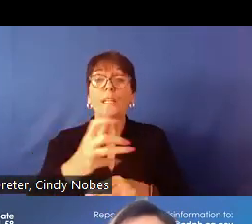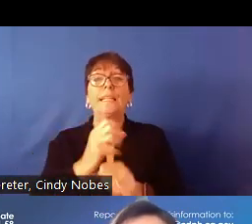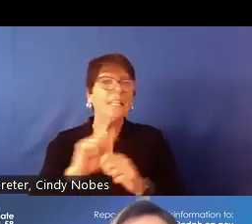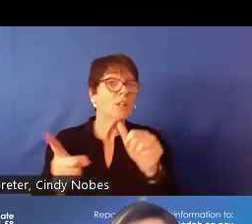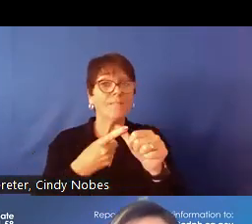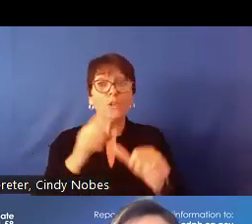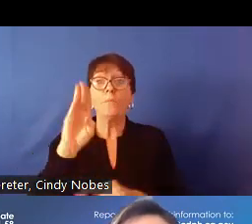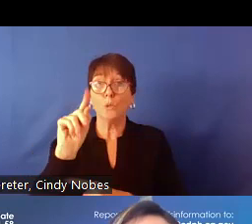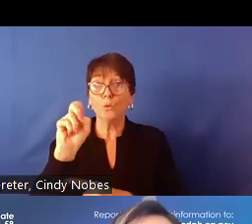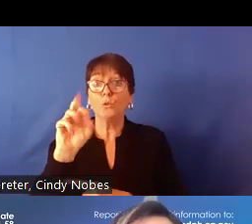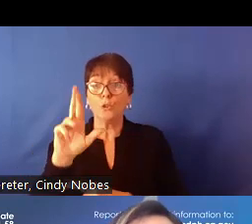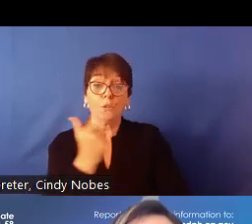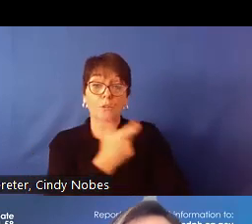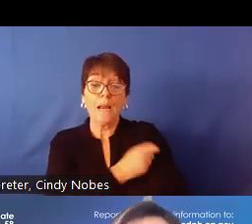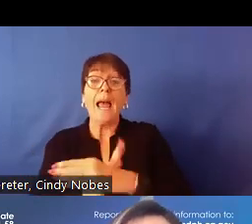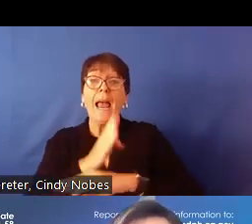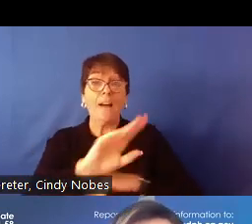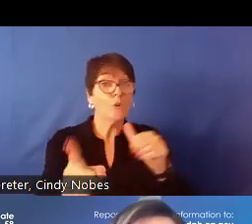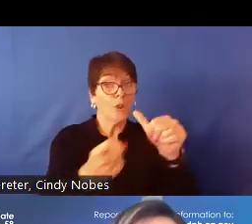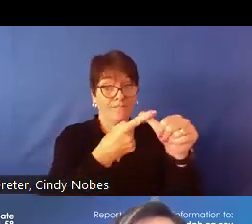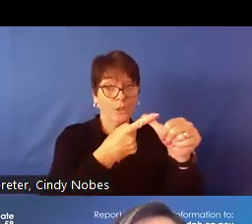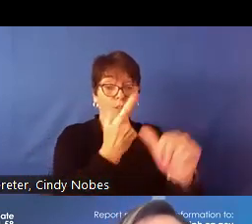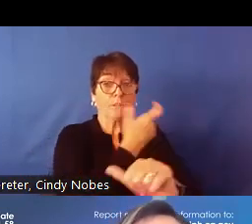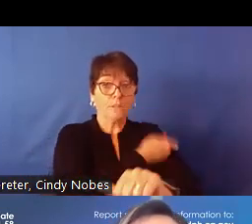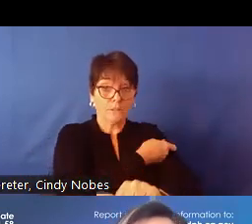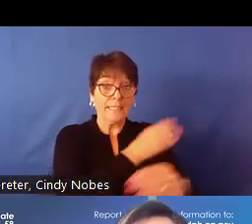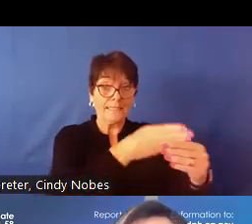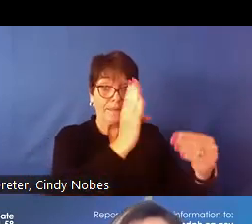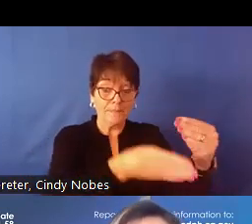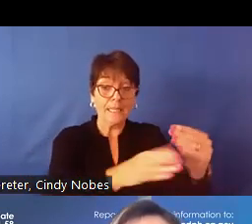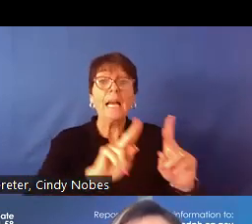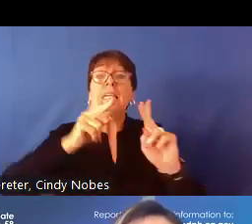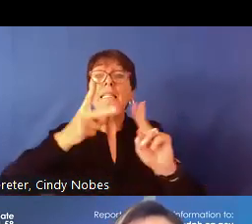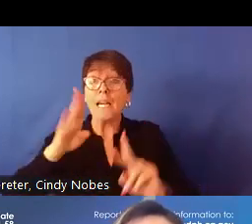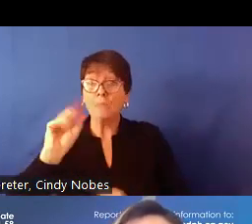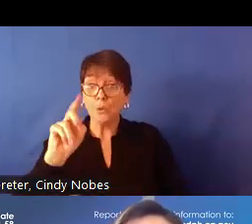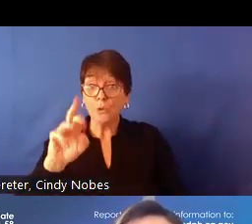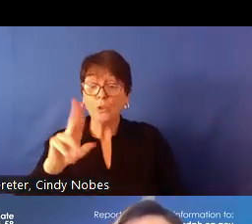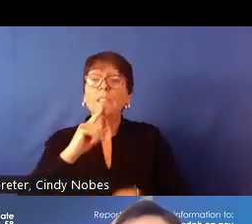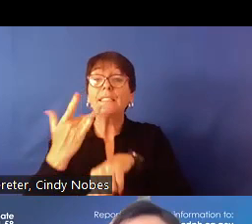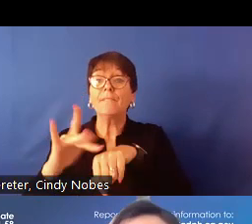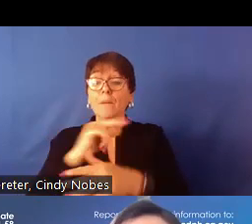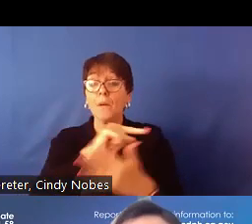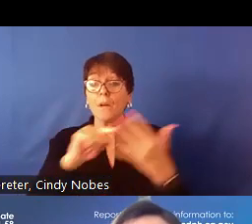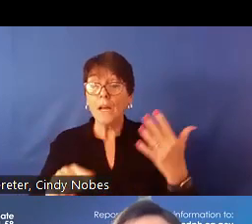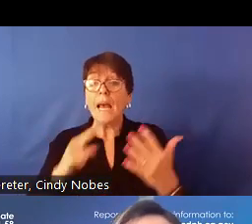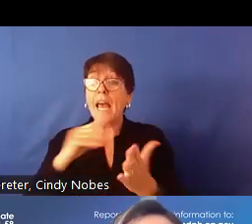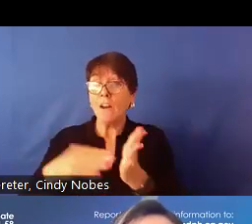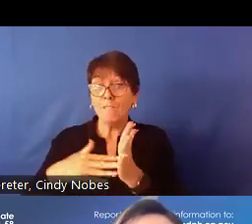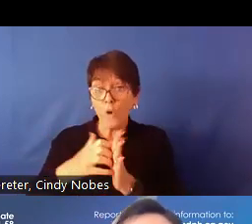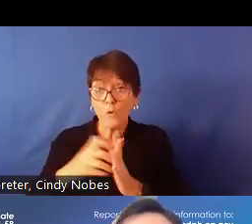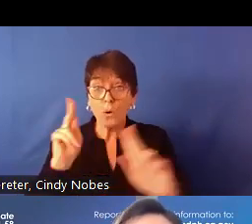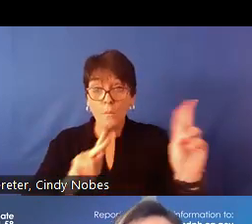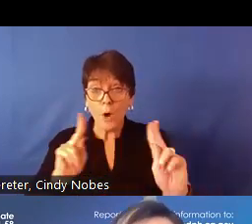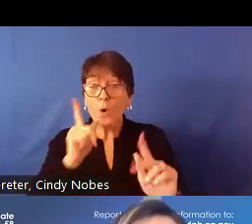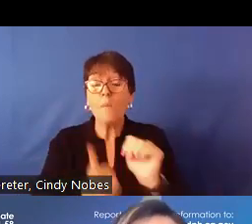first booster dose after completion of their primary series. And a second booster dose is available for those in vulnerable populations who